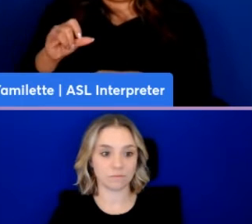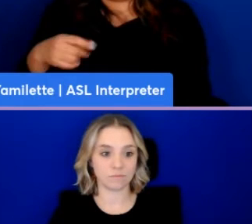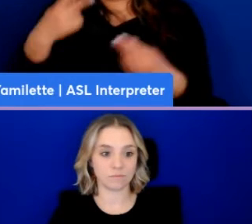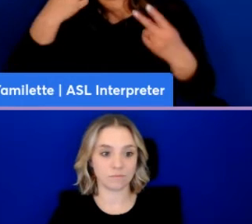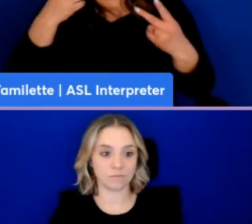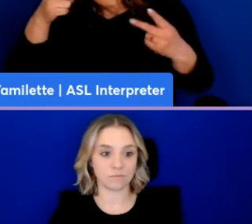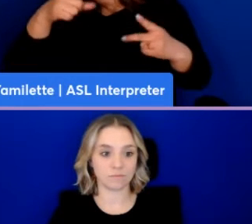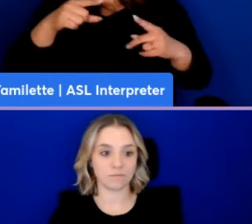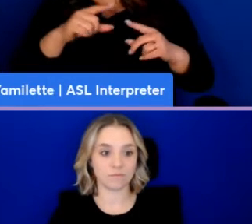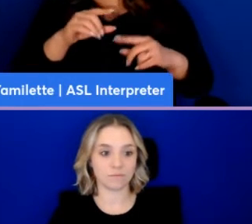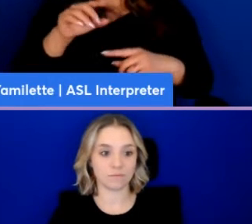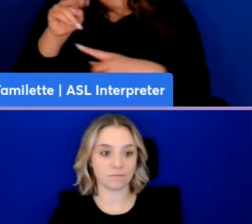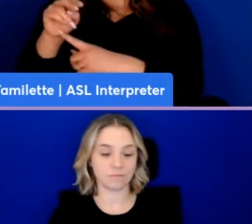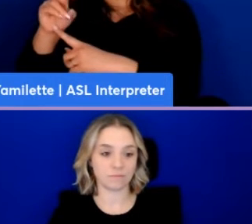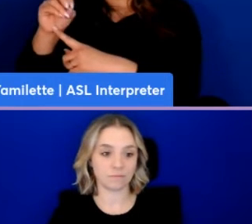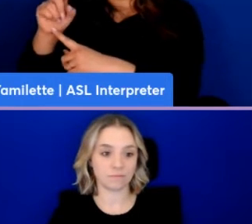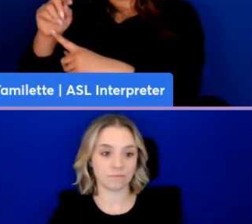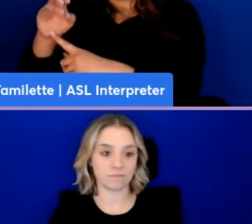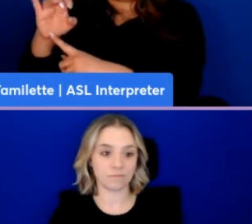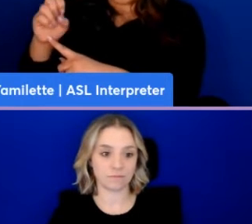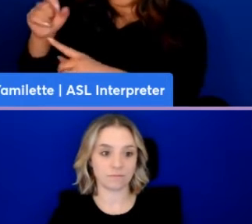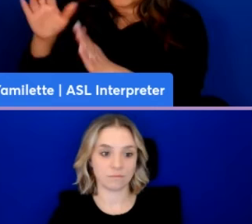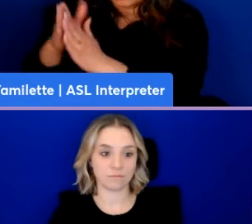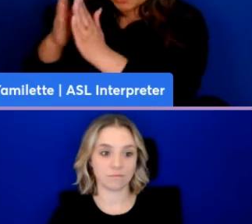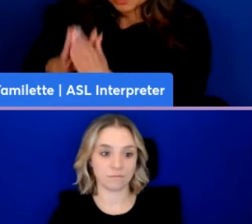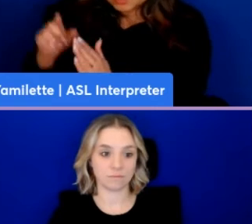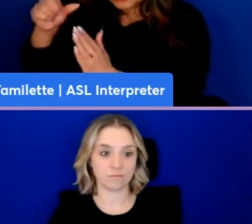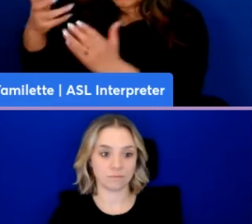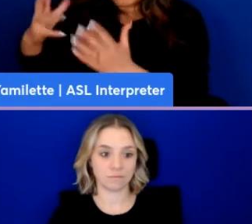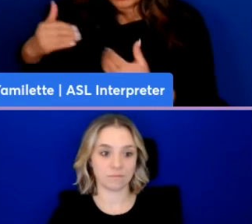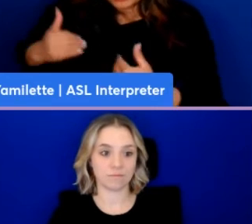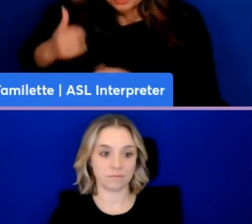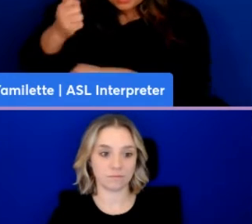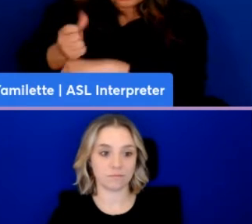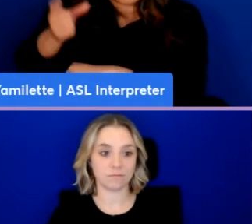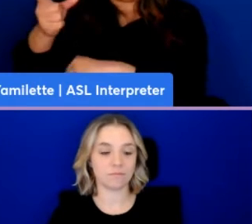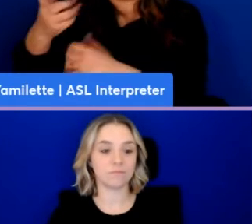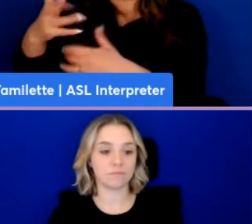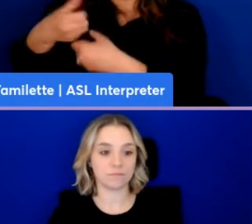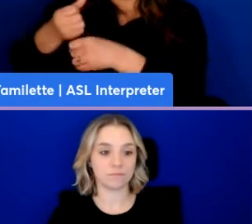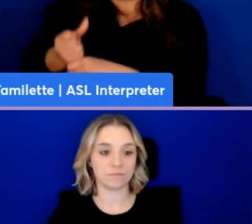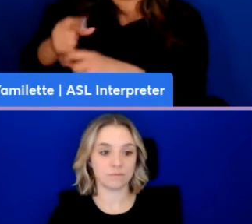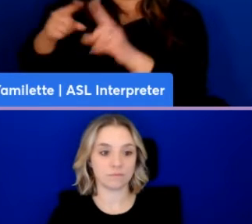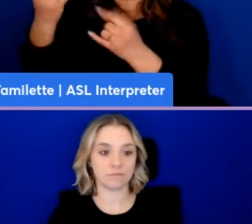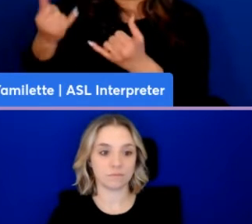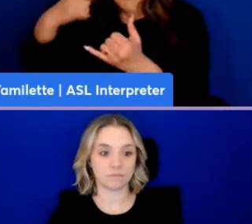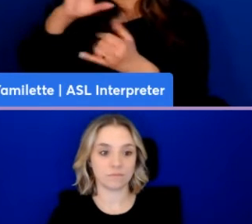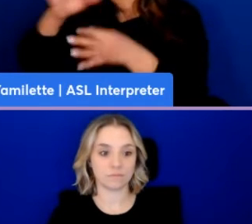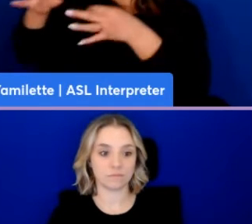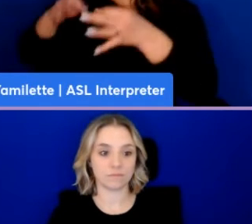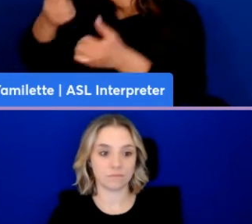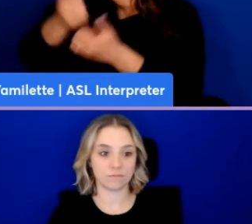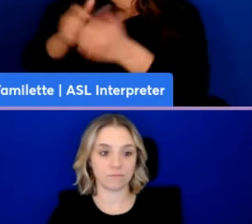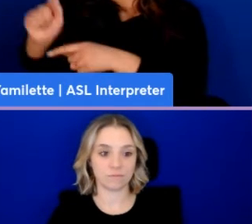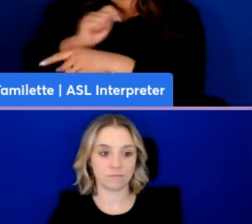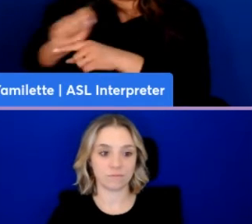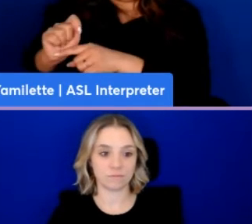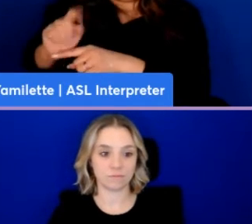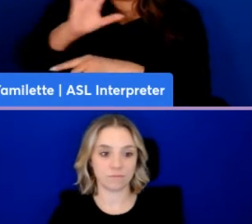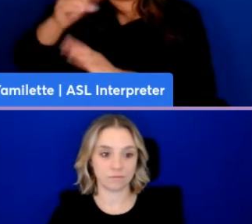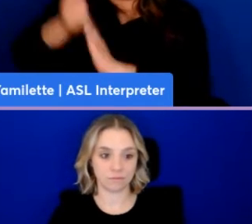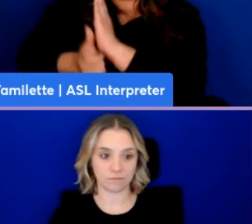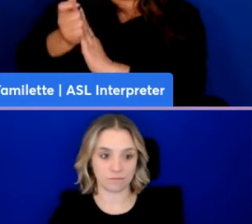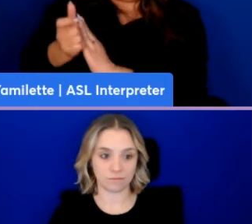have the notebooks we created notebooks, but here we are going to define tasks using those notebooks so we can automate the